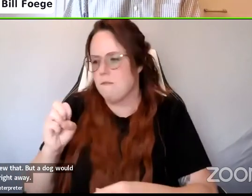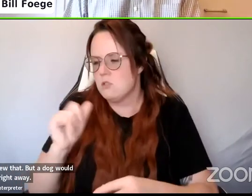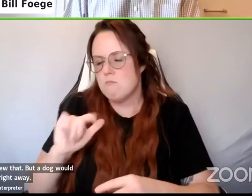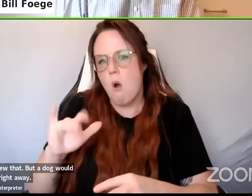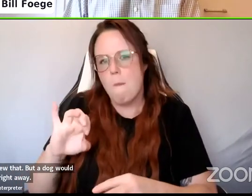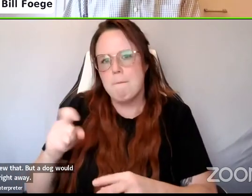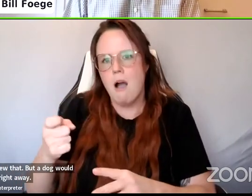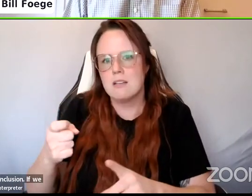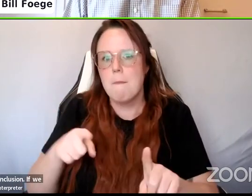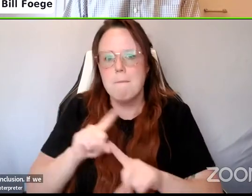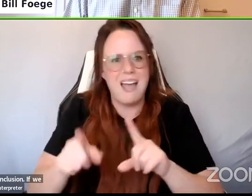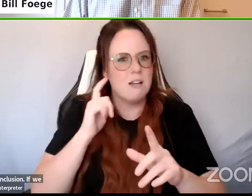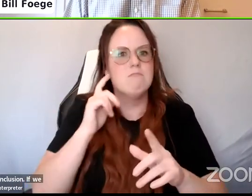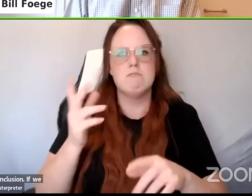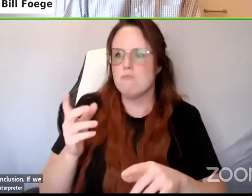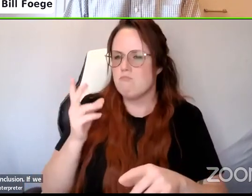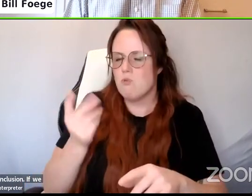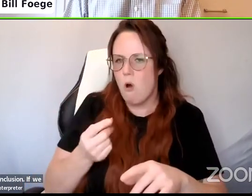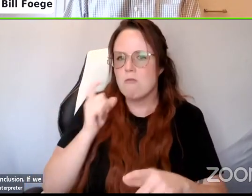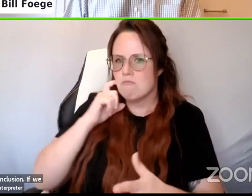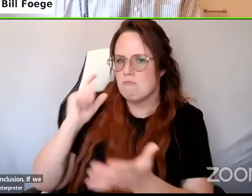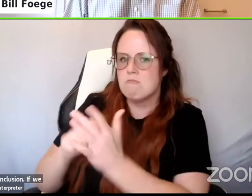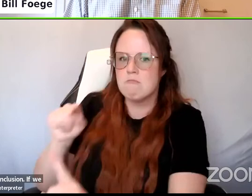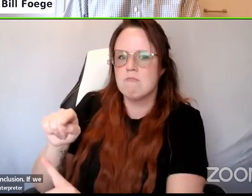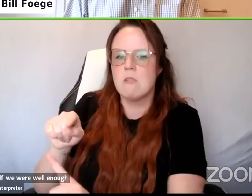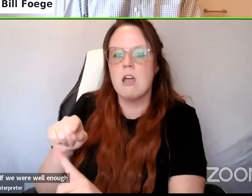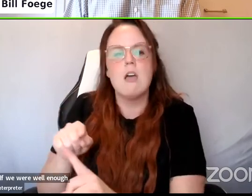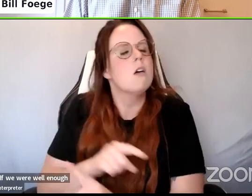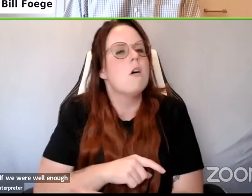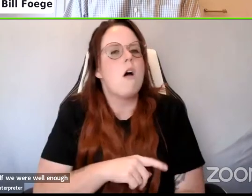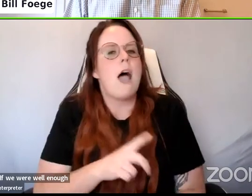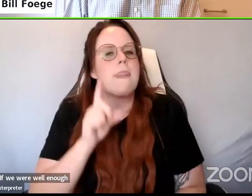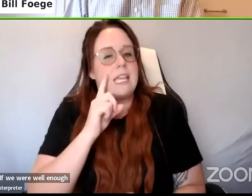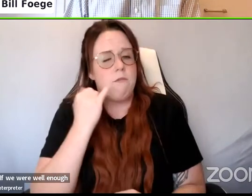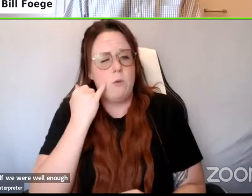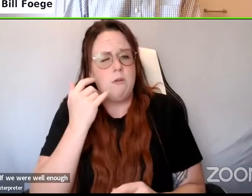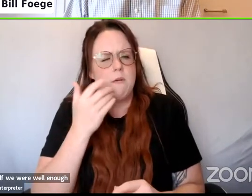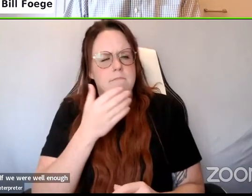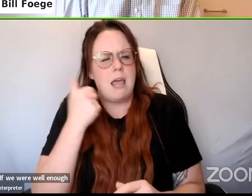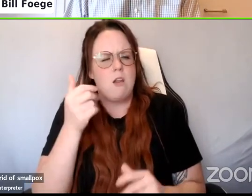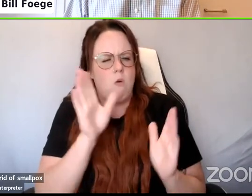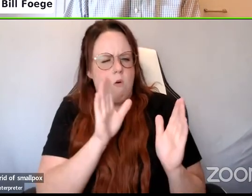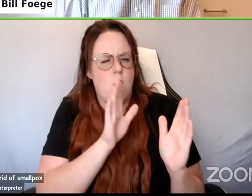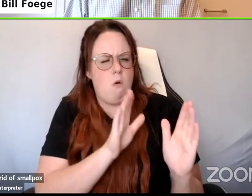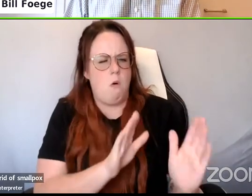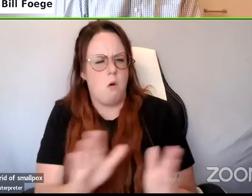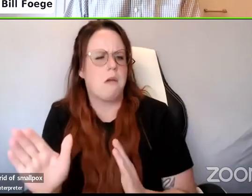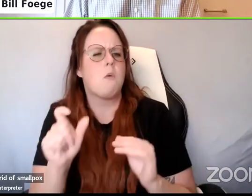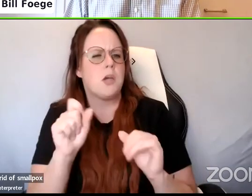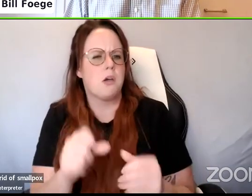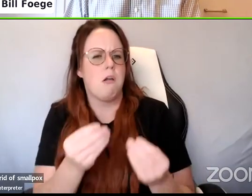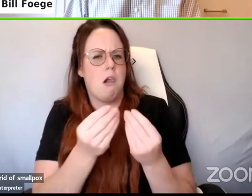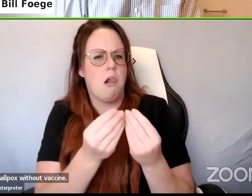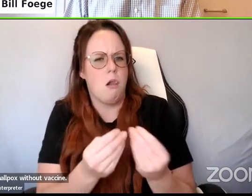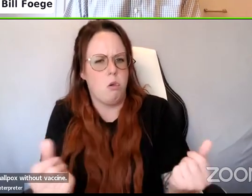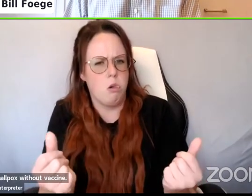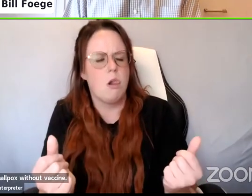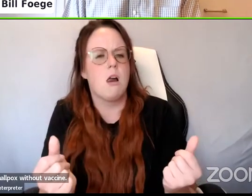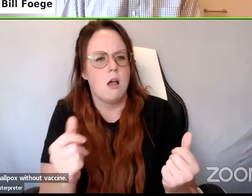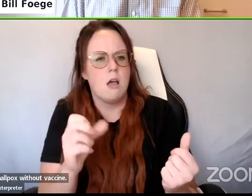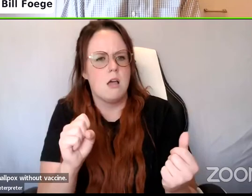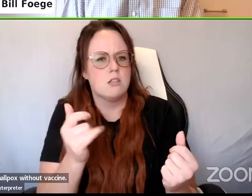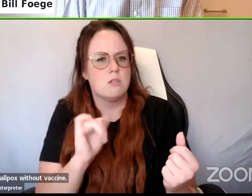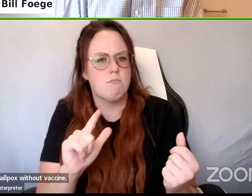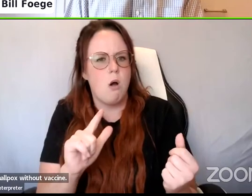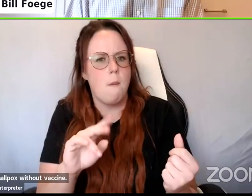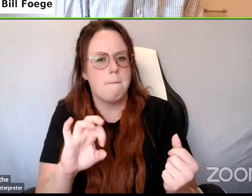if we were well enough organized we could get rid of smallpox without vaccine and without the bio